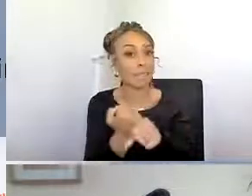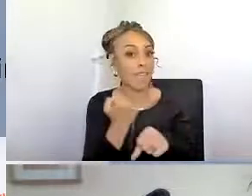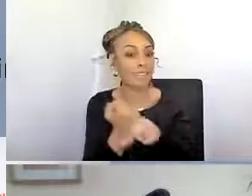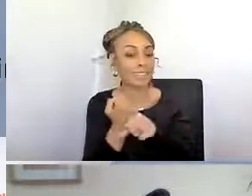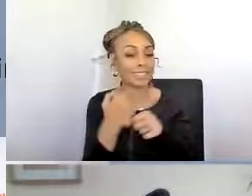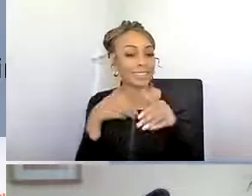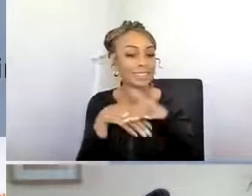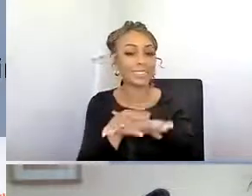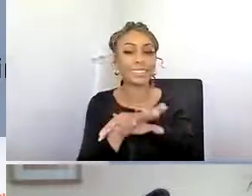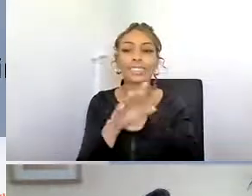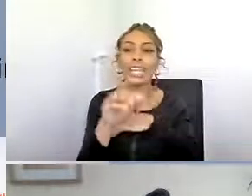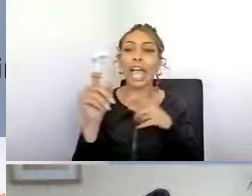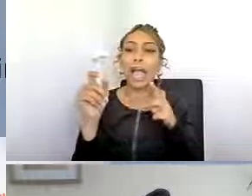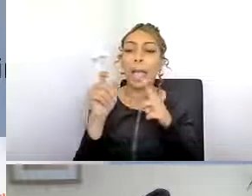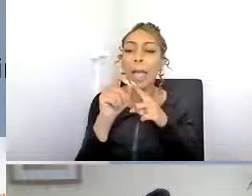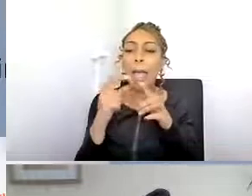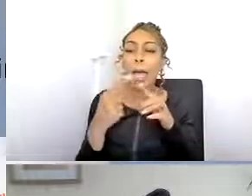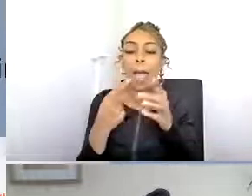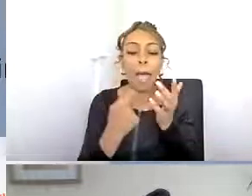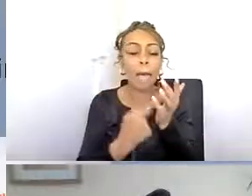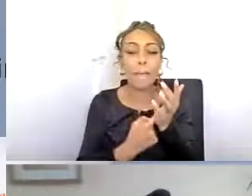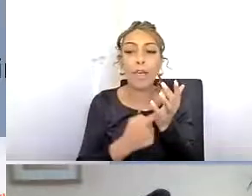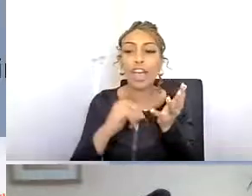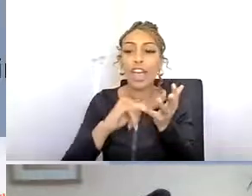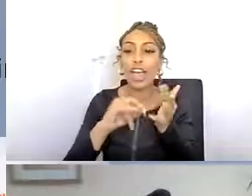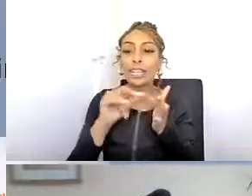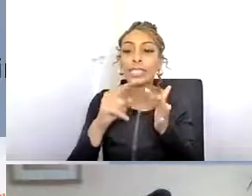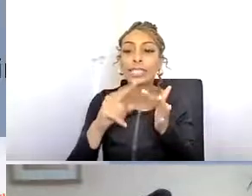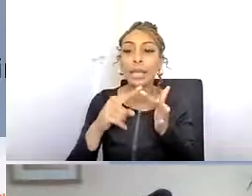in perspex and nylon